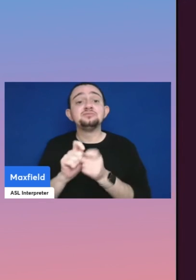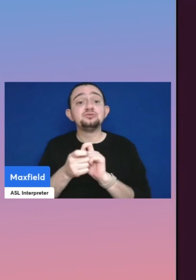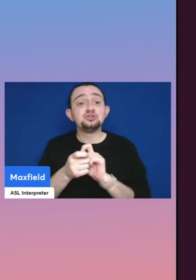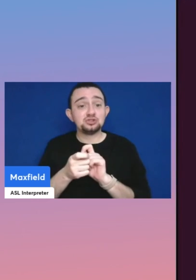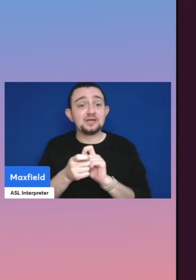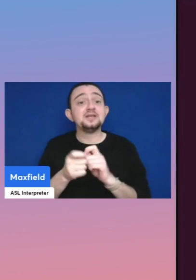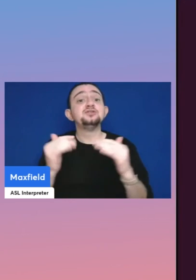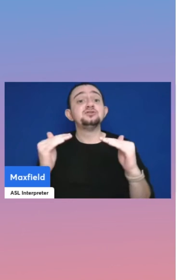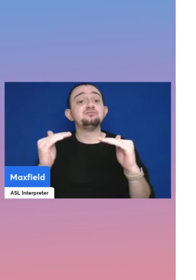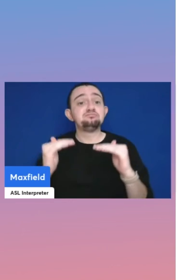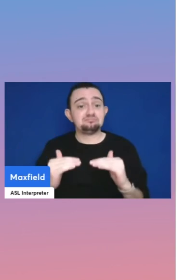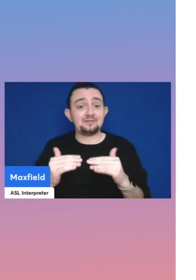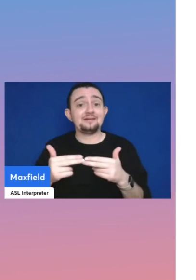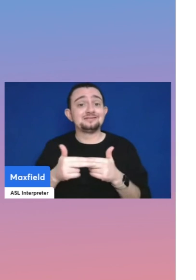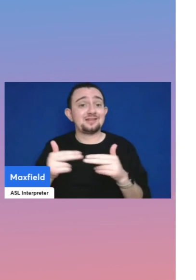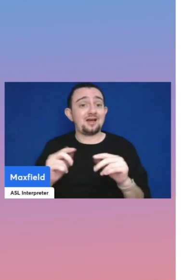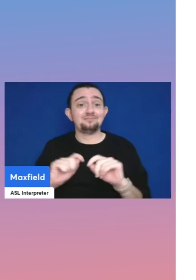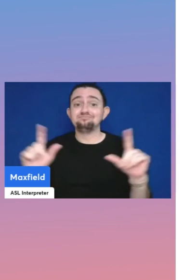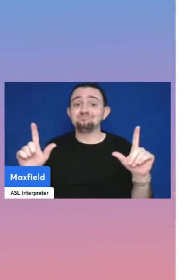please.